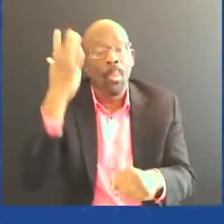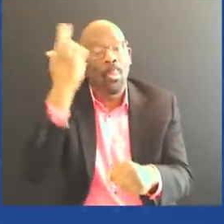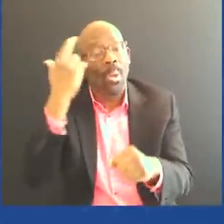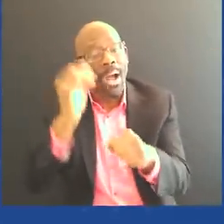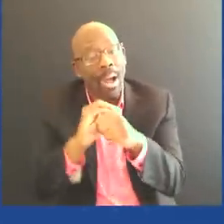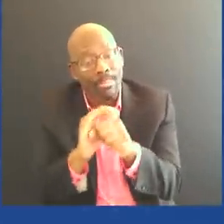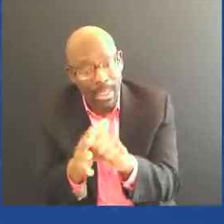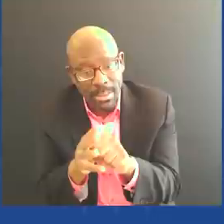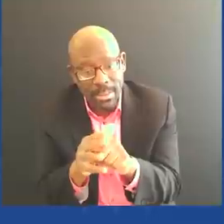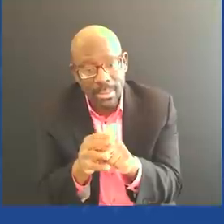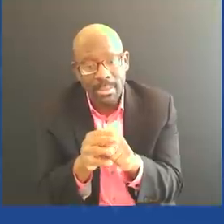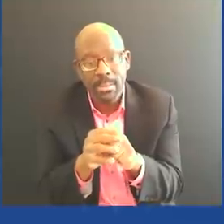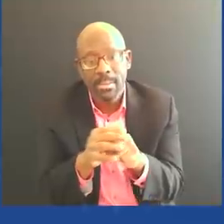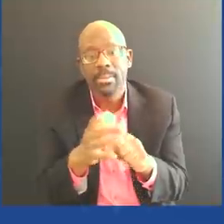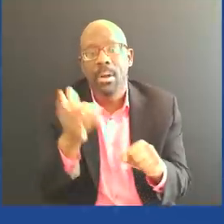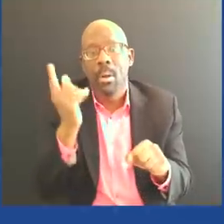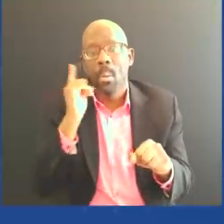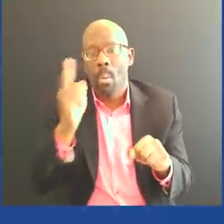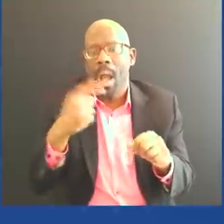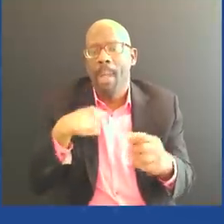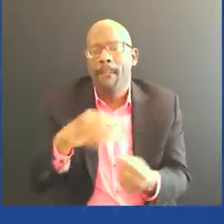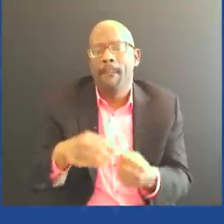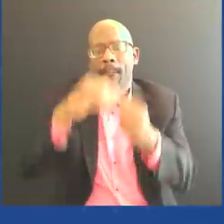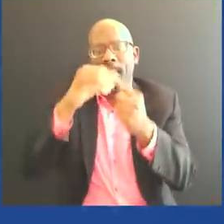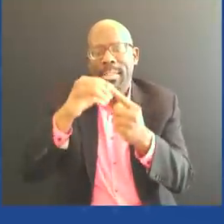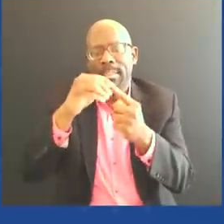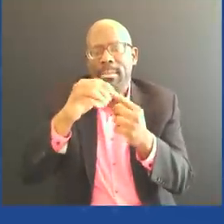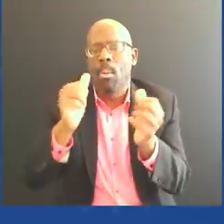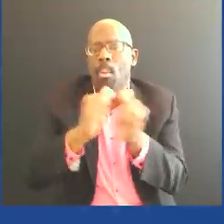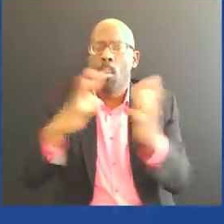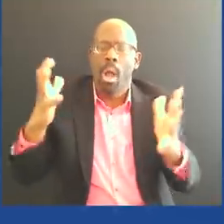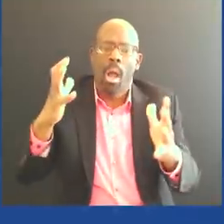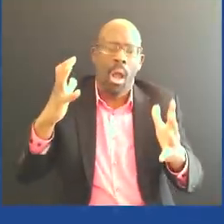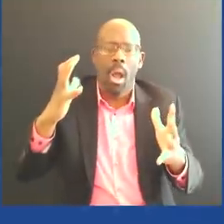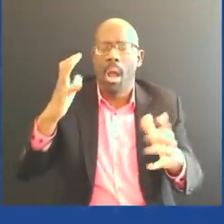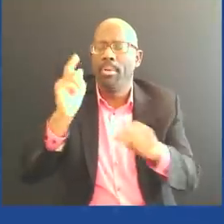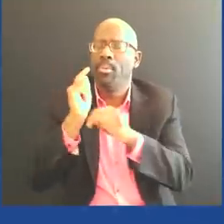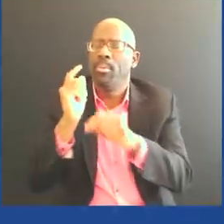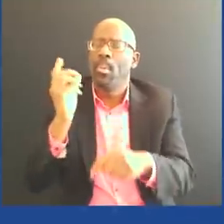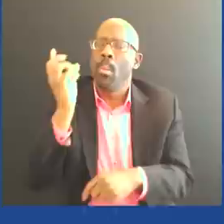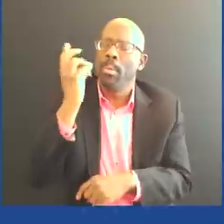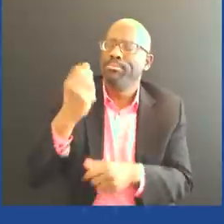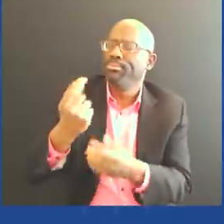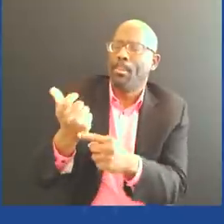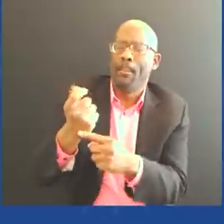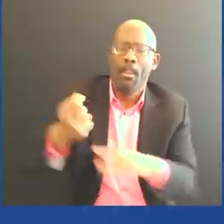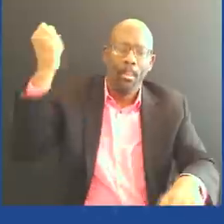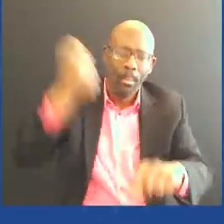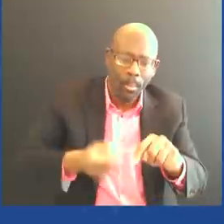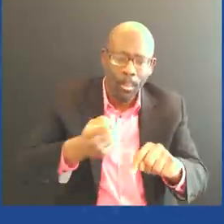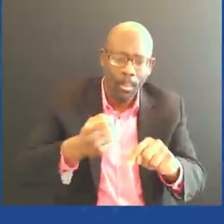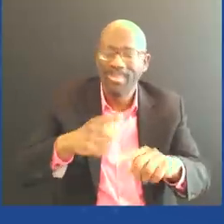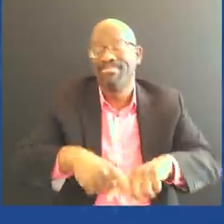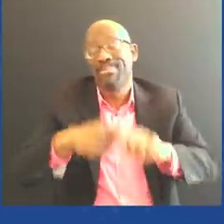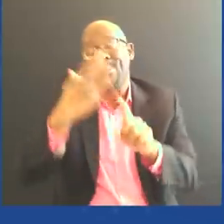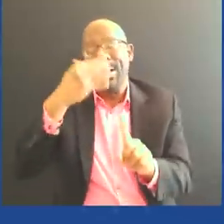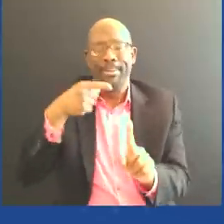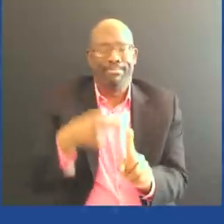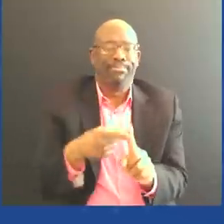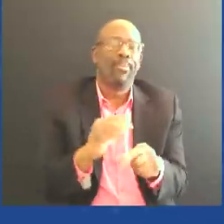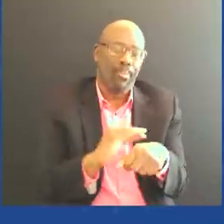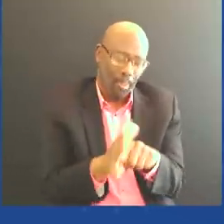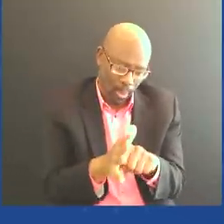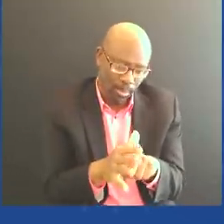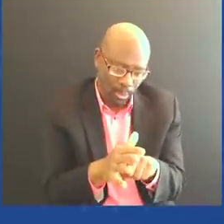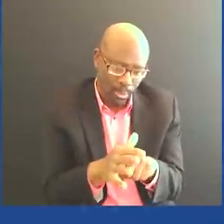on April 4th of 2020. She is the first ever ship to be commissioned while underwater. The Assistant Secretary of the Navy for